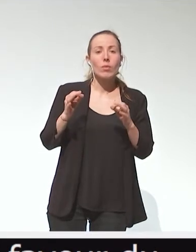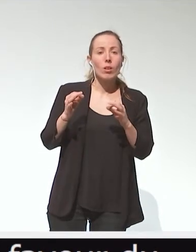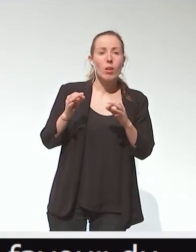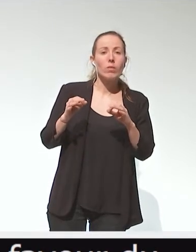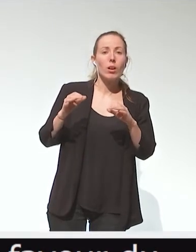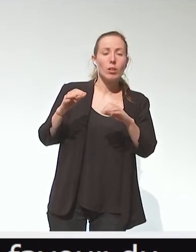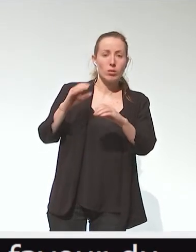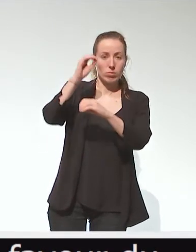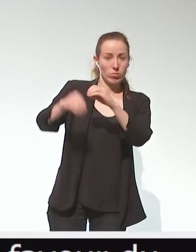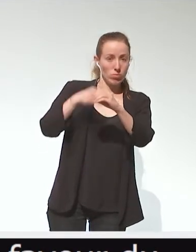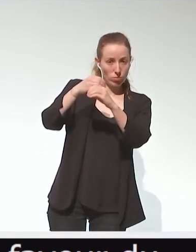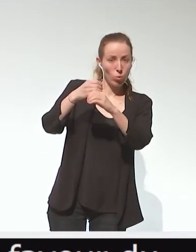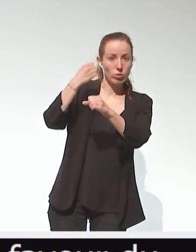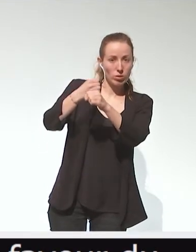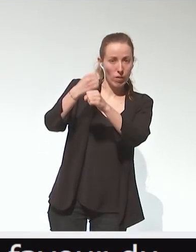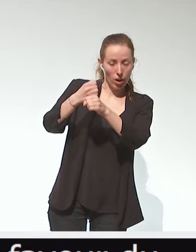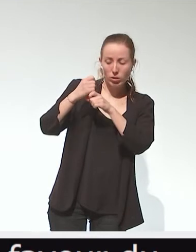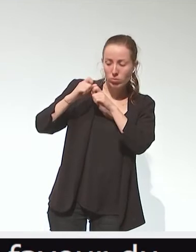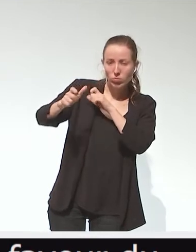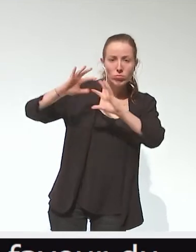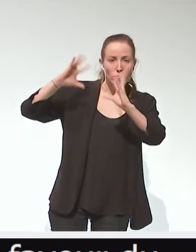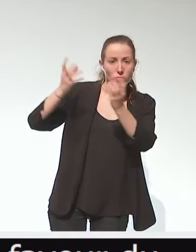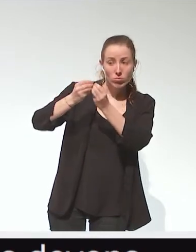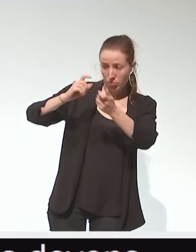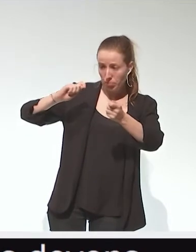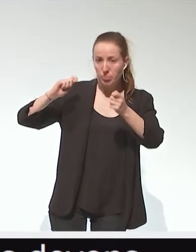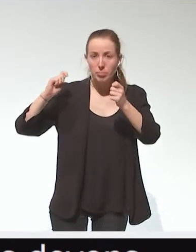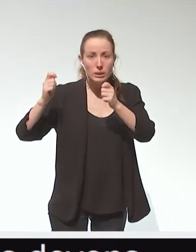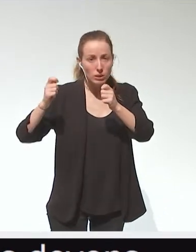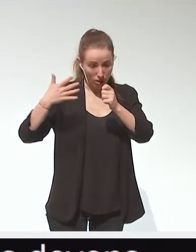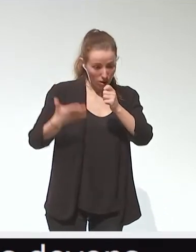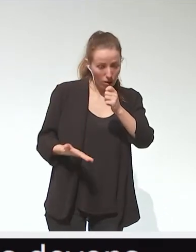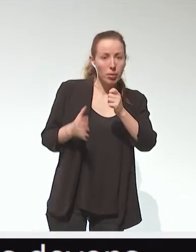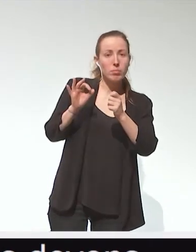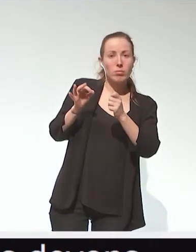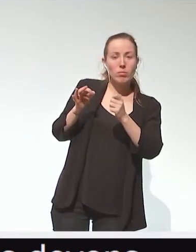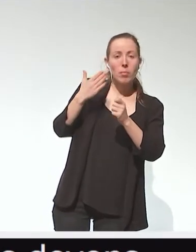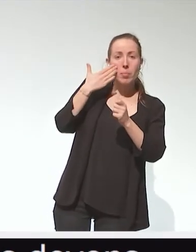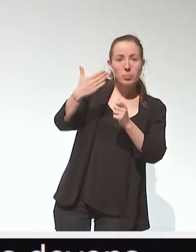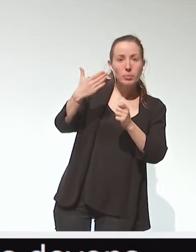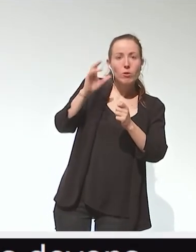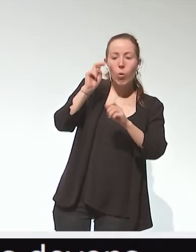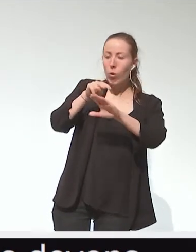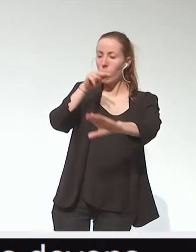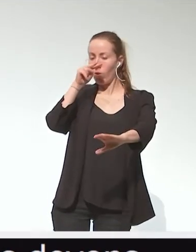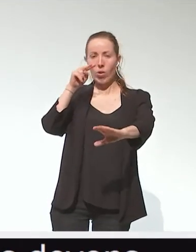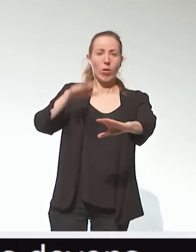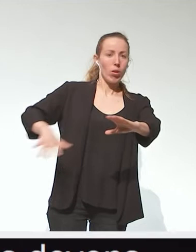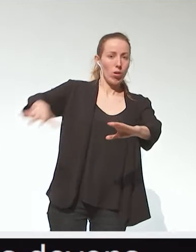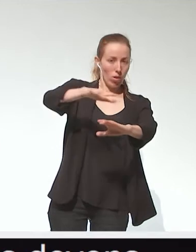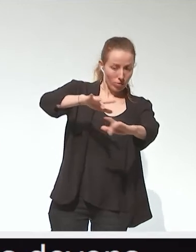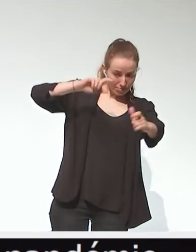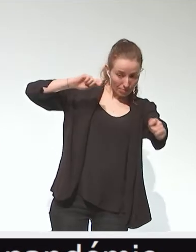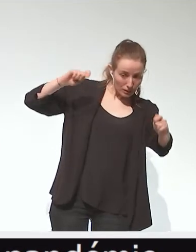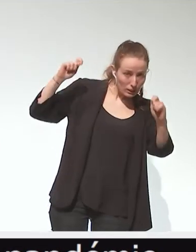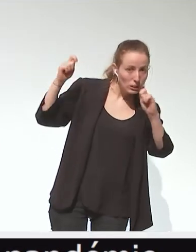Work processes may have to be redesigned in the face of the pandemic, but if we do that, if